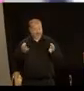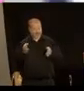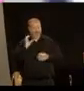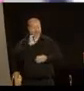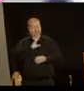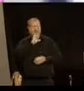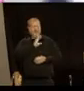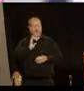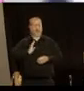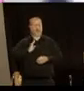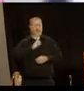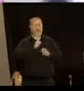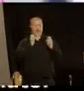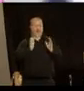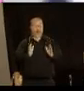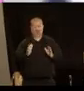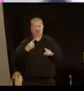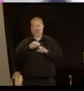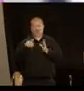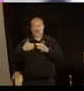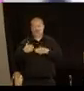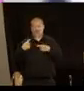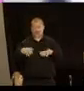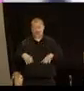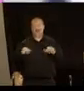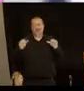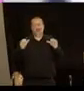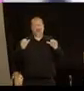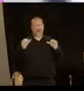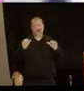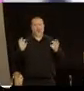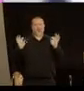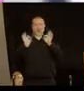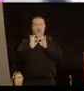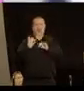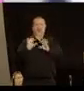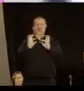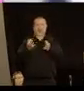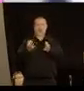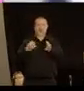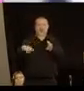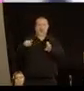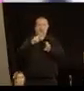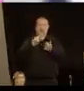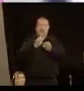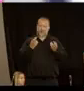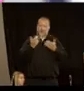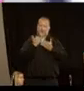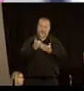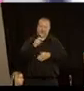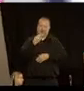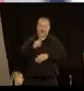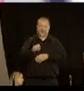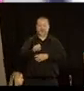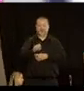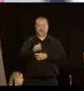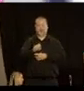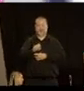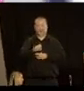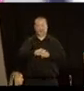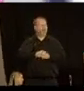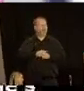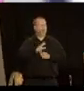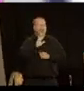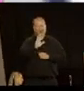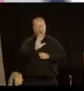Cafe Board of Directors, but all that she's done to ensure that families get the resources and the needs